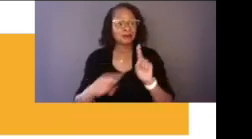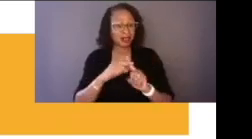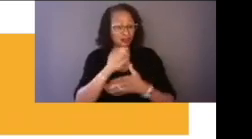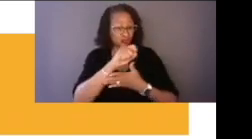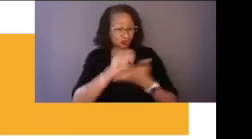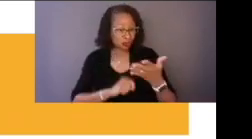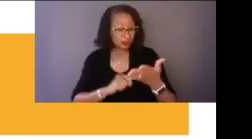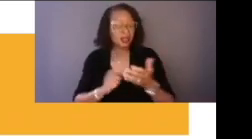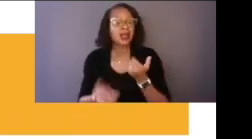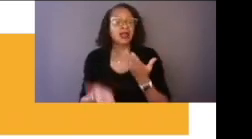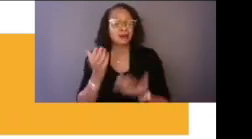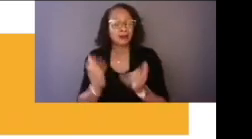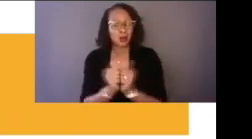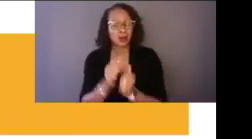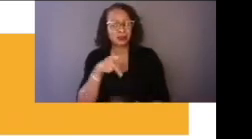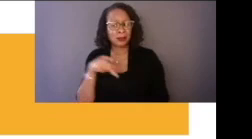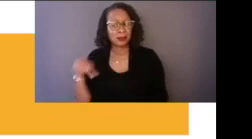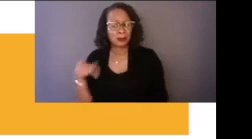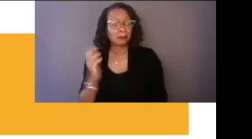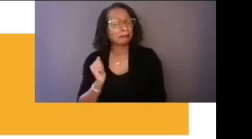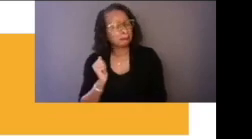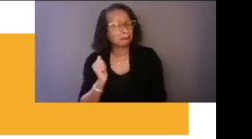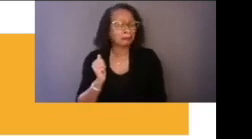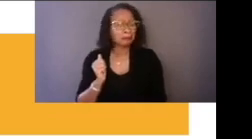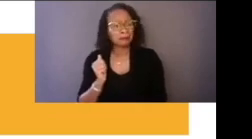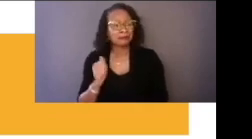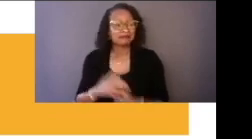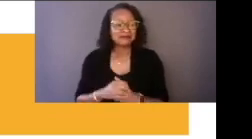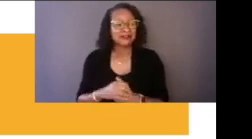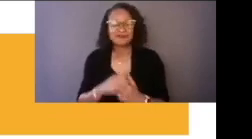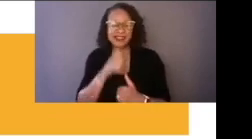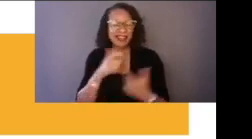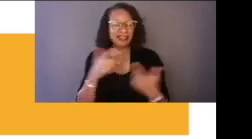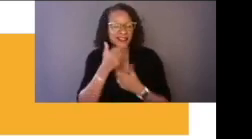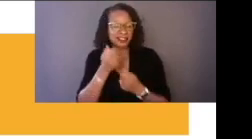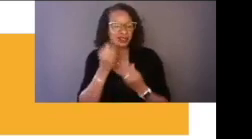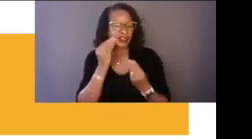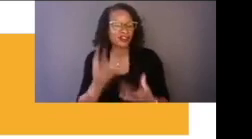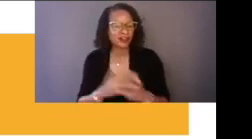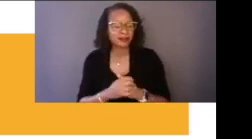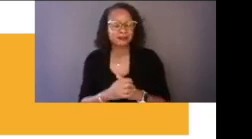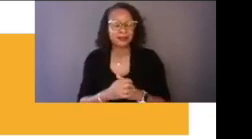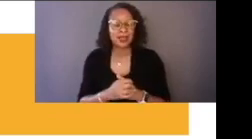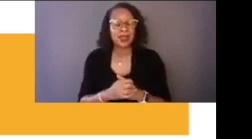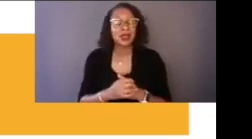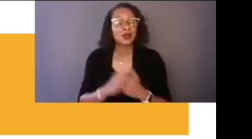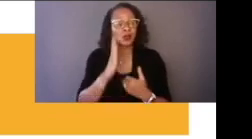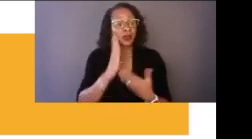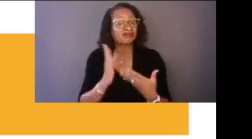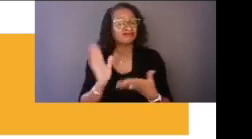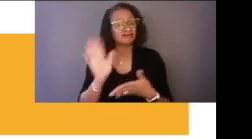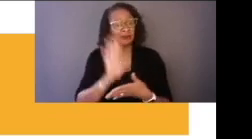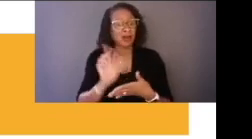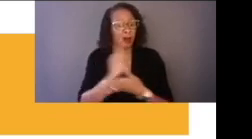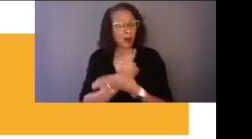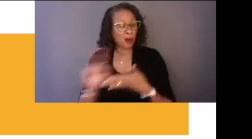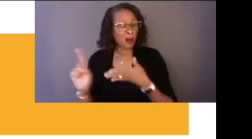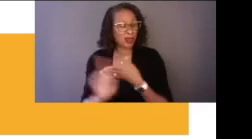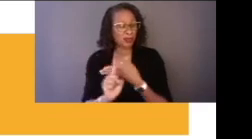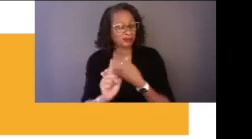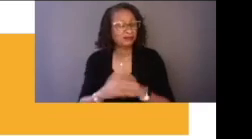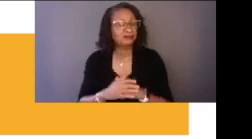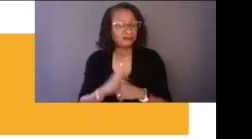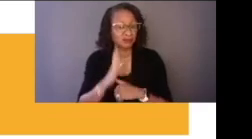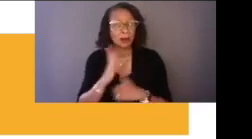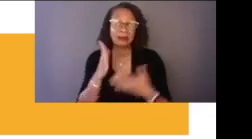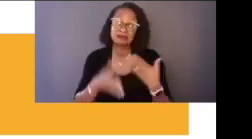probably with this PowerPoint, although it doesn't have a lot of interesting information in it, by the end of this week